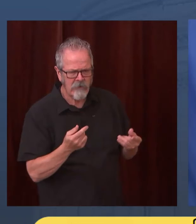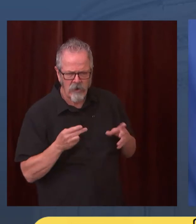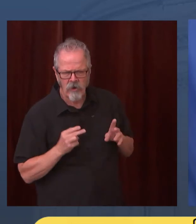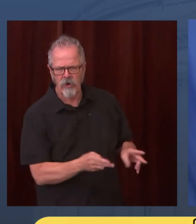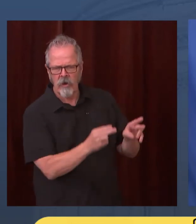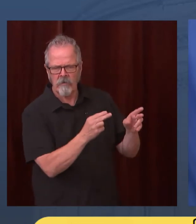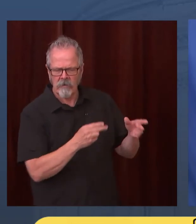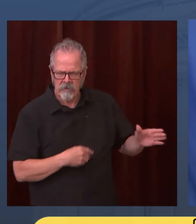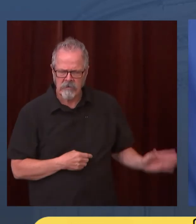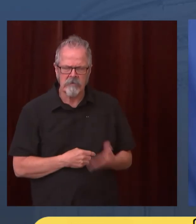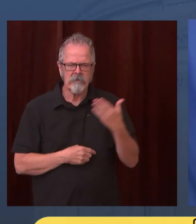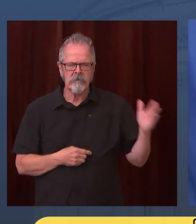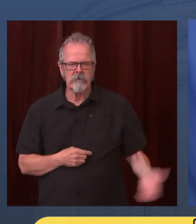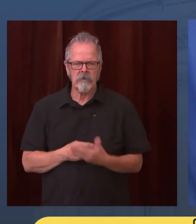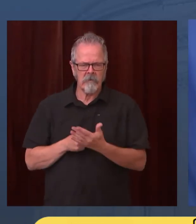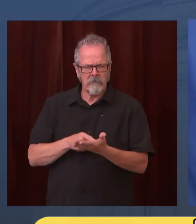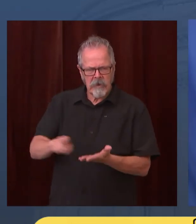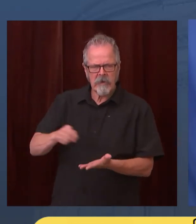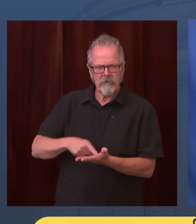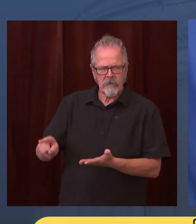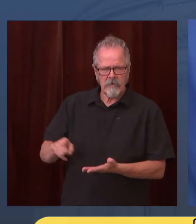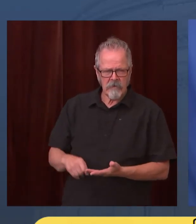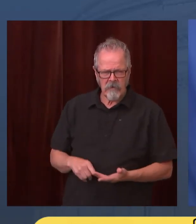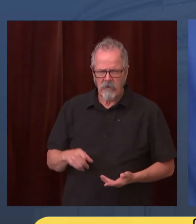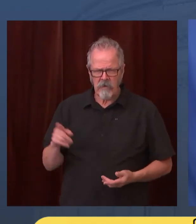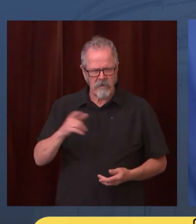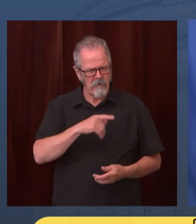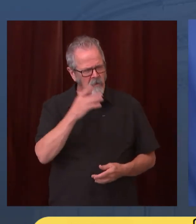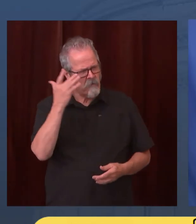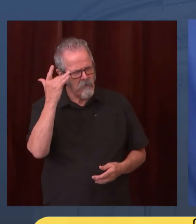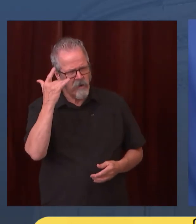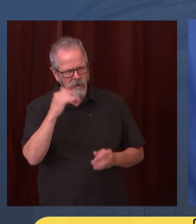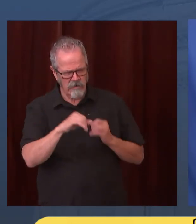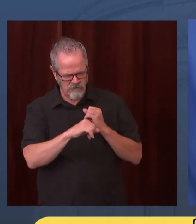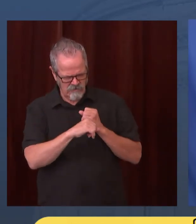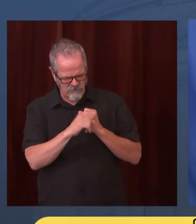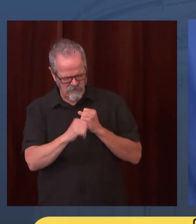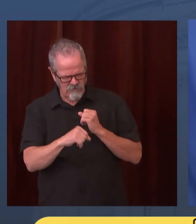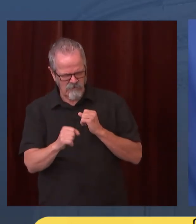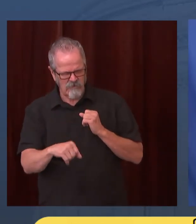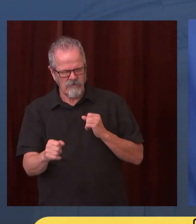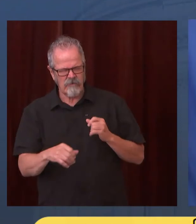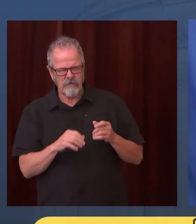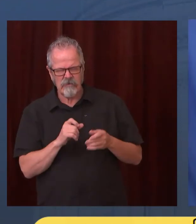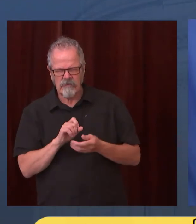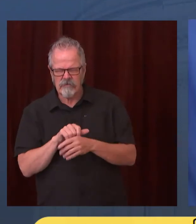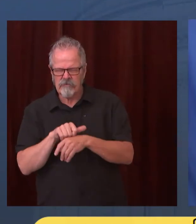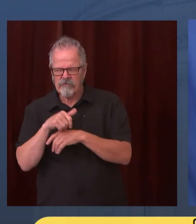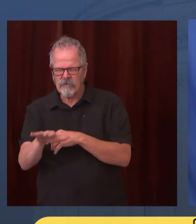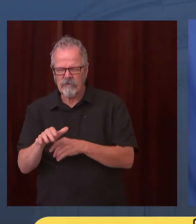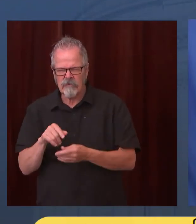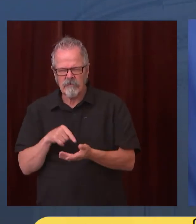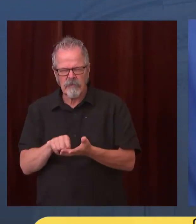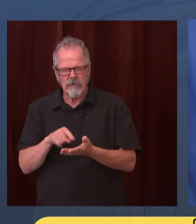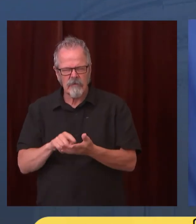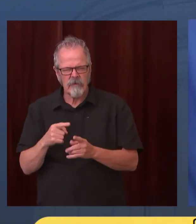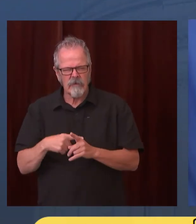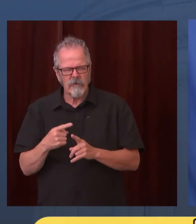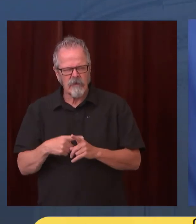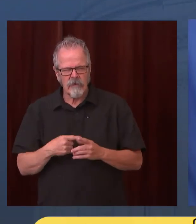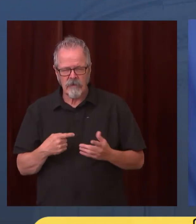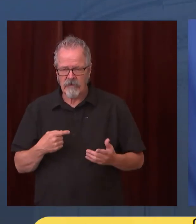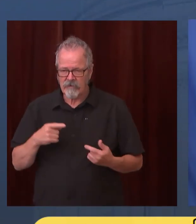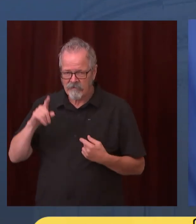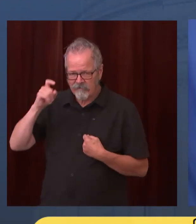why this is taking so long to get the funds out? I actually don't know, and I'm going to get briefed on that in the next few days to find out.